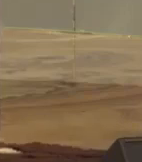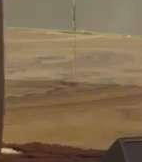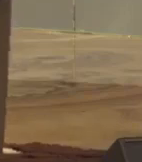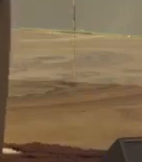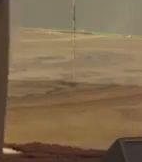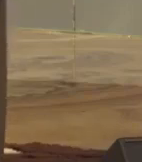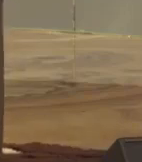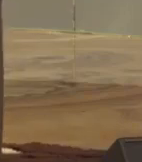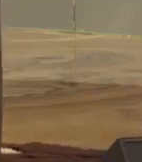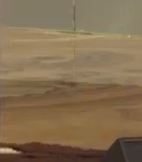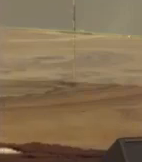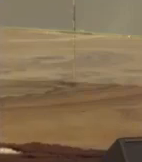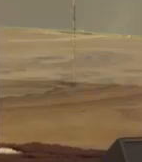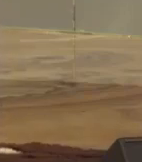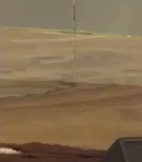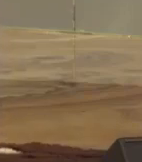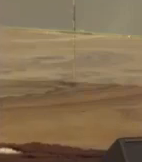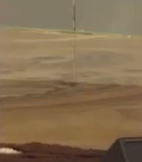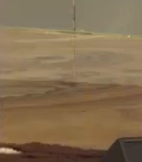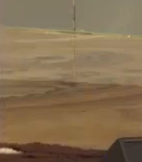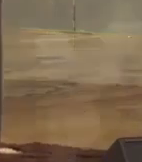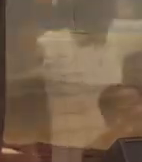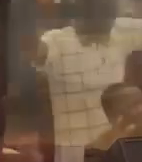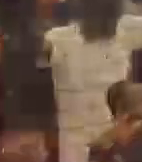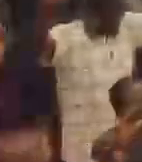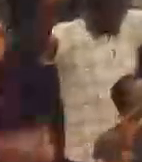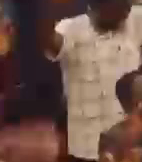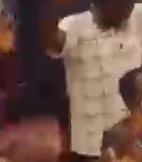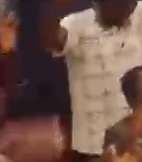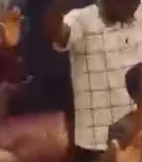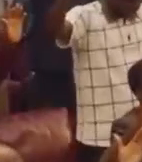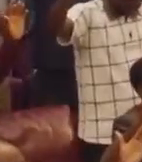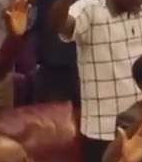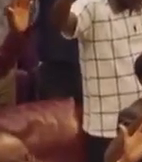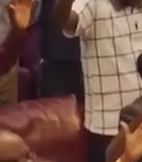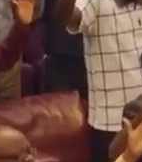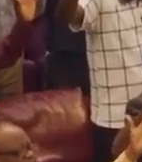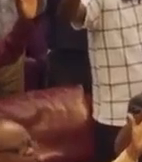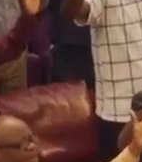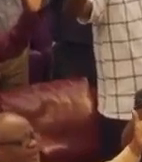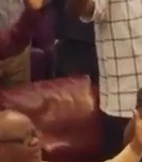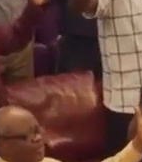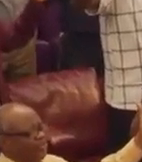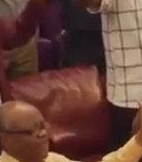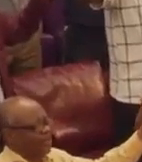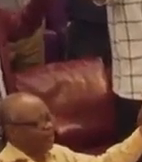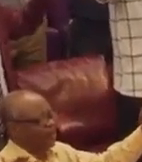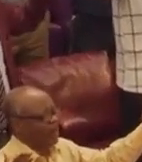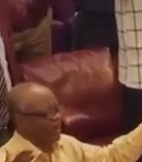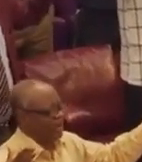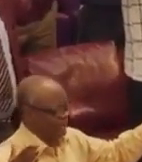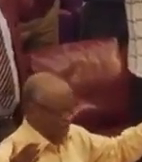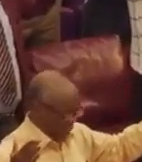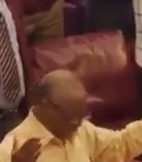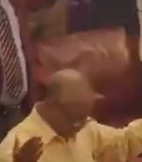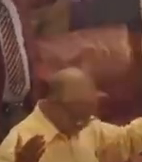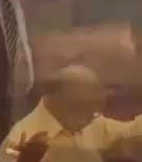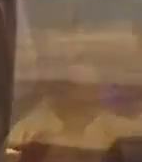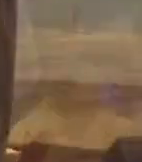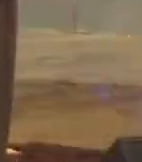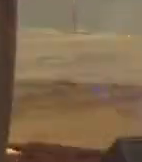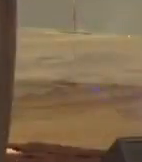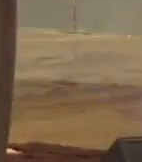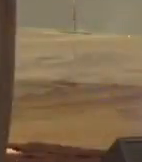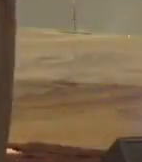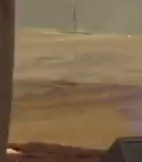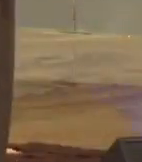heaven it will be recorded in your life we thank you Lord because we know you have answered